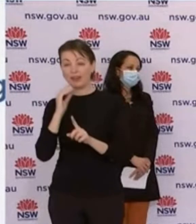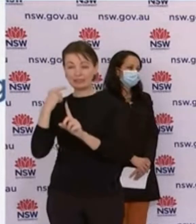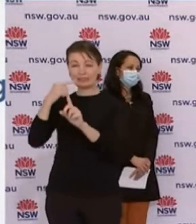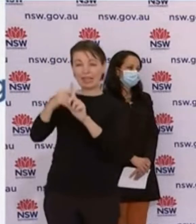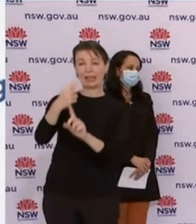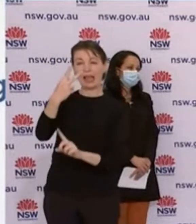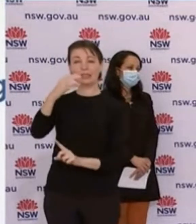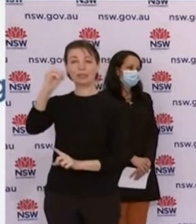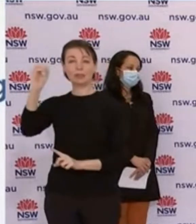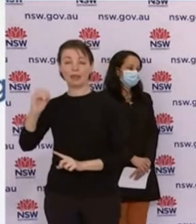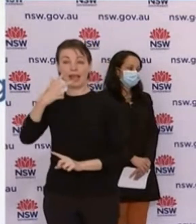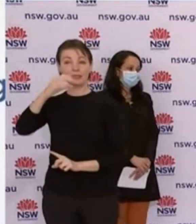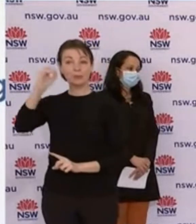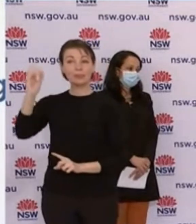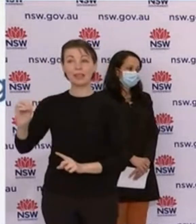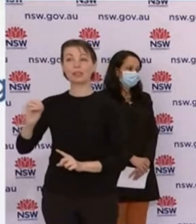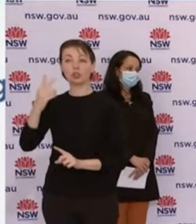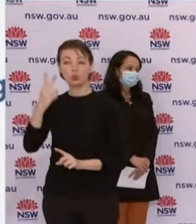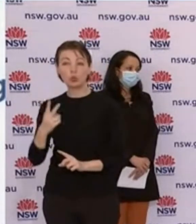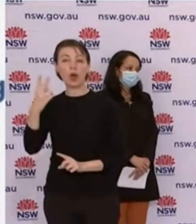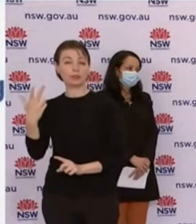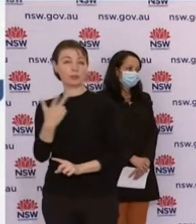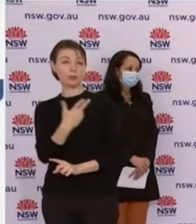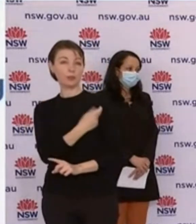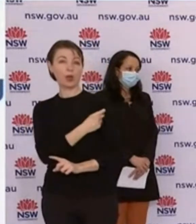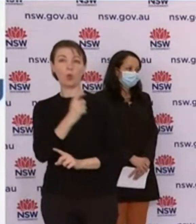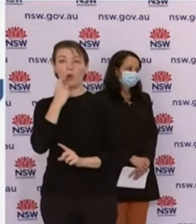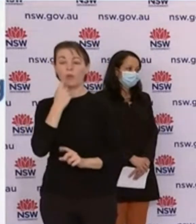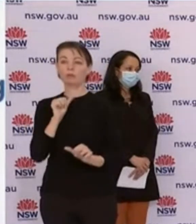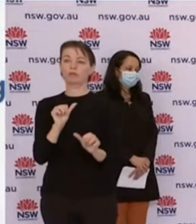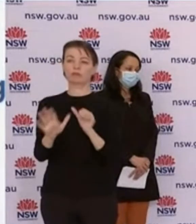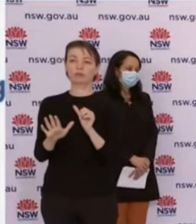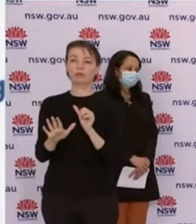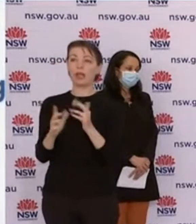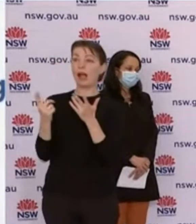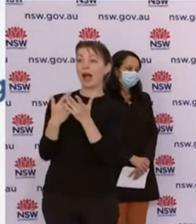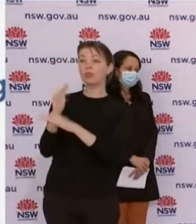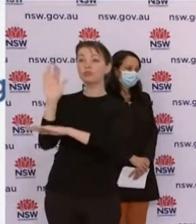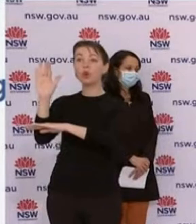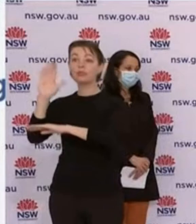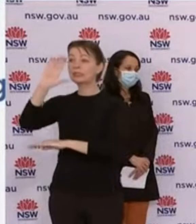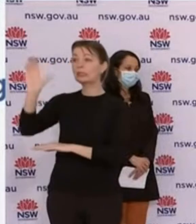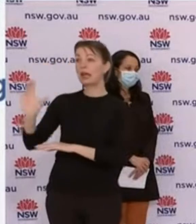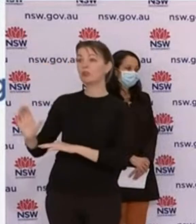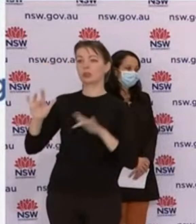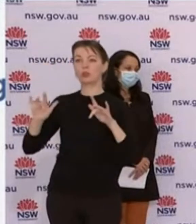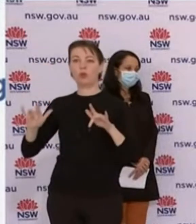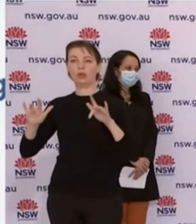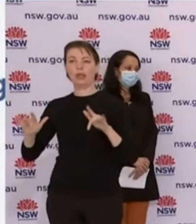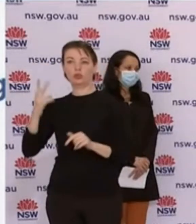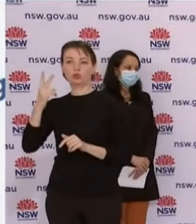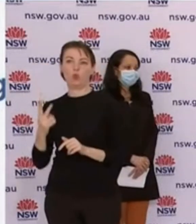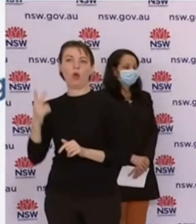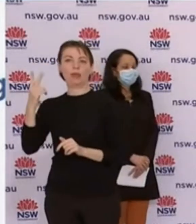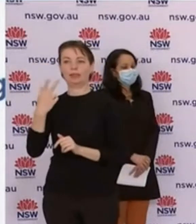target. Many countries around the world, many states around the world still haven't reached 80% double dose, even though they started their vaccination programs way before